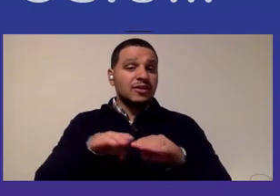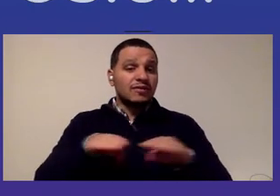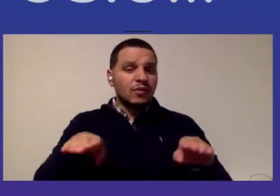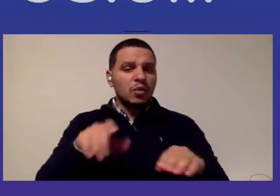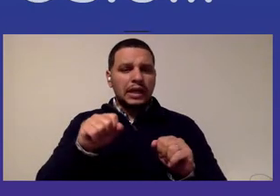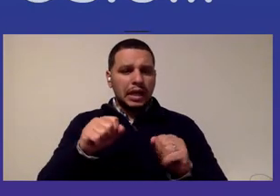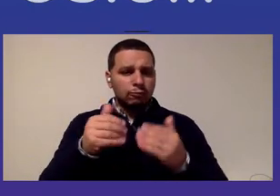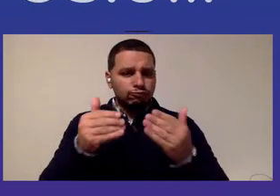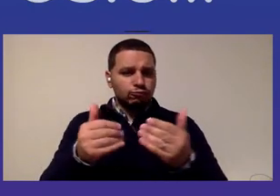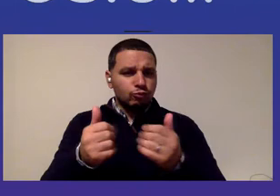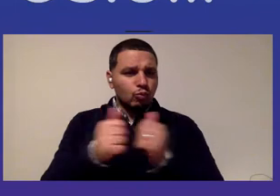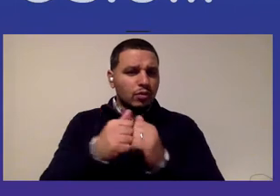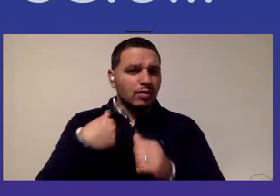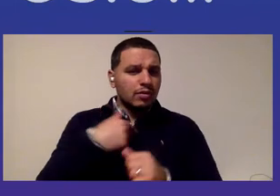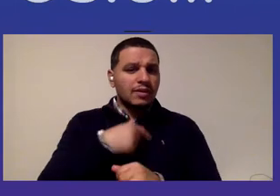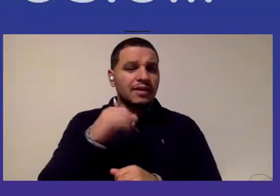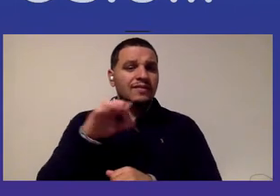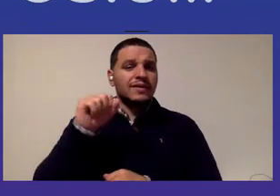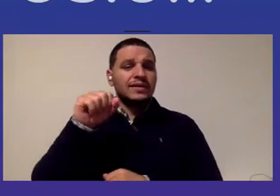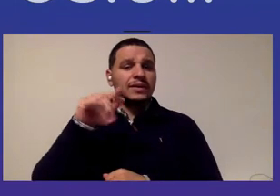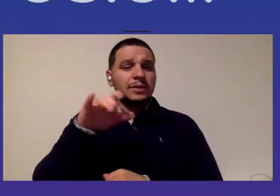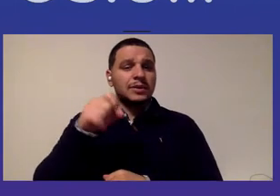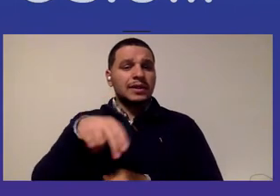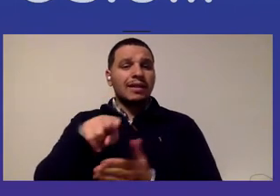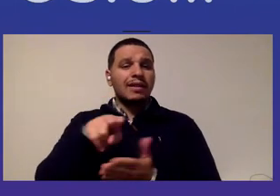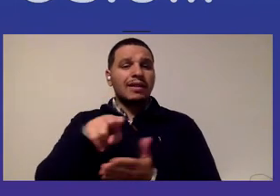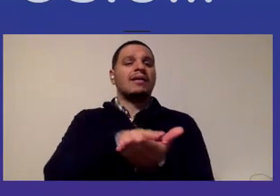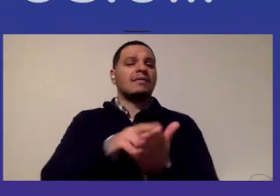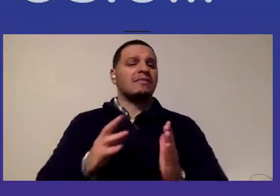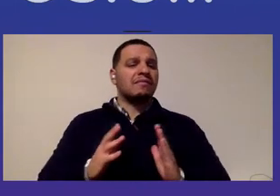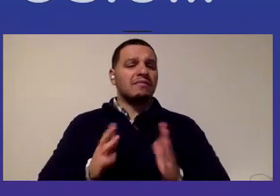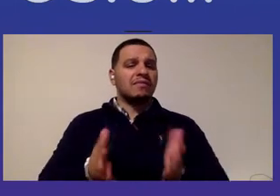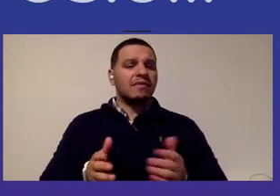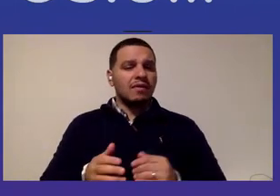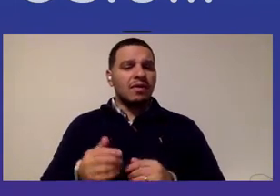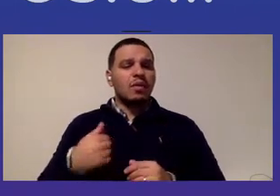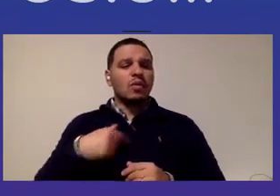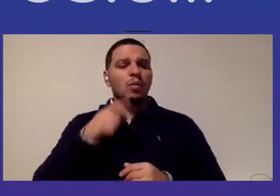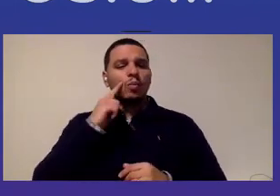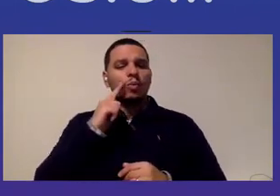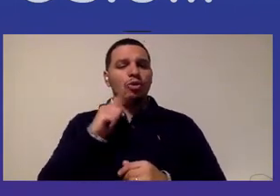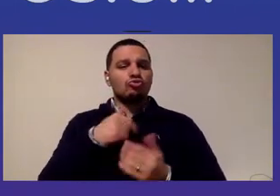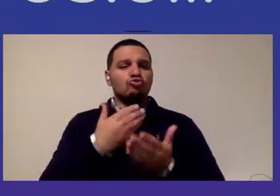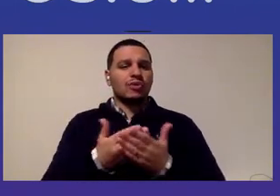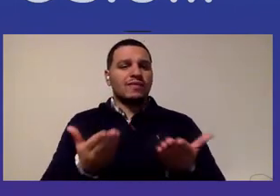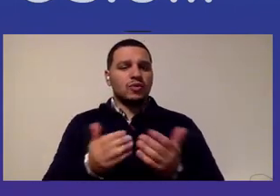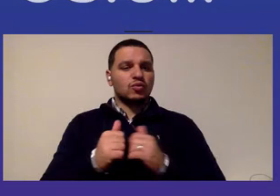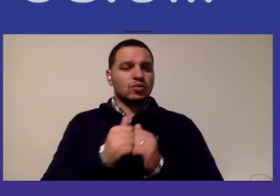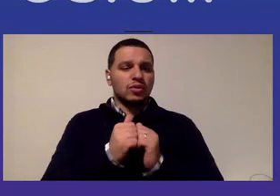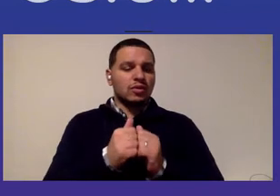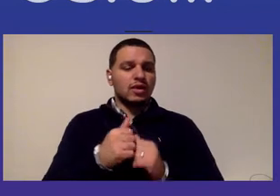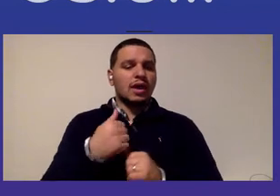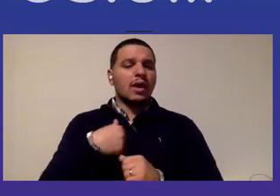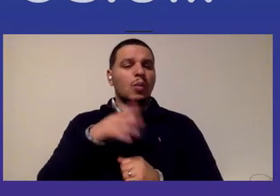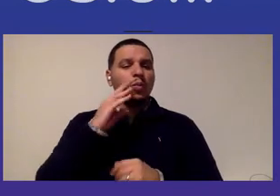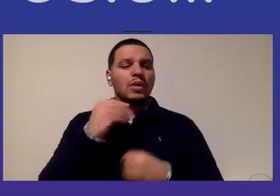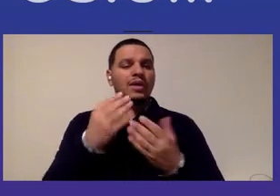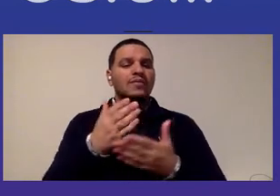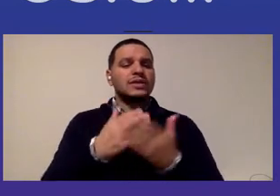If you're in a space where you need to lie down, that's totally fine. We're just gonna arrive here together. And I'm gonna give you the cues